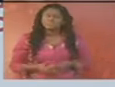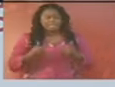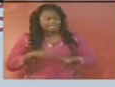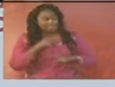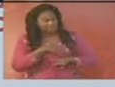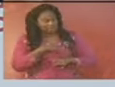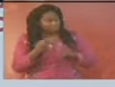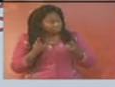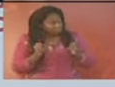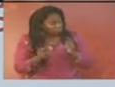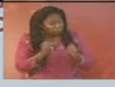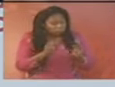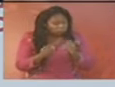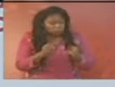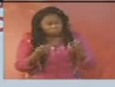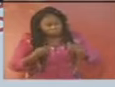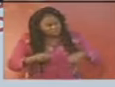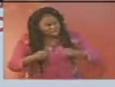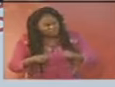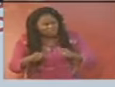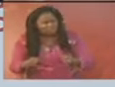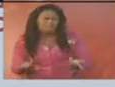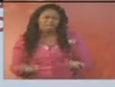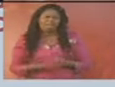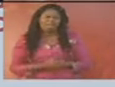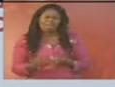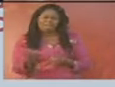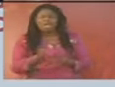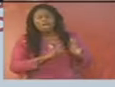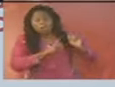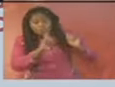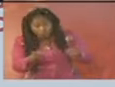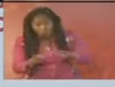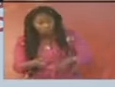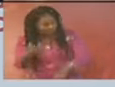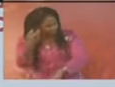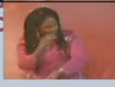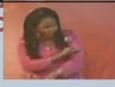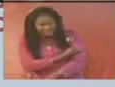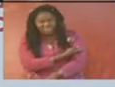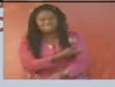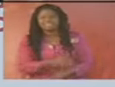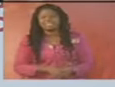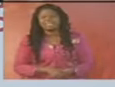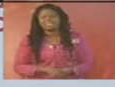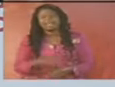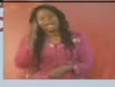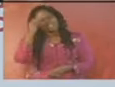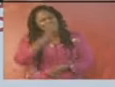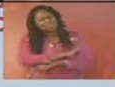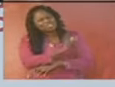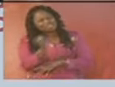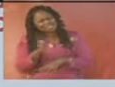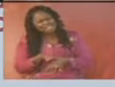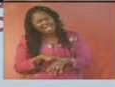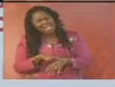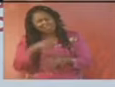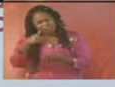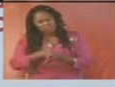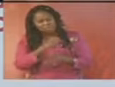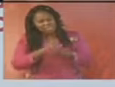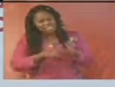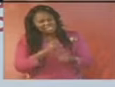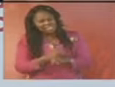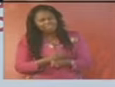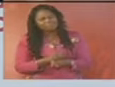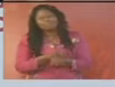off. But let's make an effort, go in, get vaccinated. It will drop off Christmas and New Year's. And then in